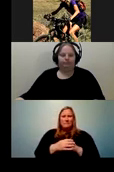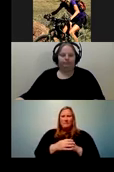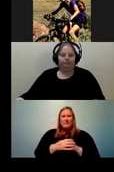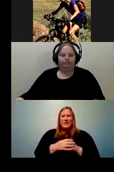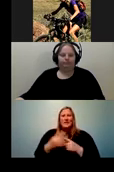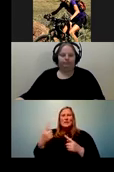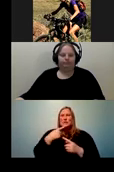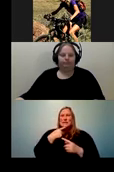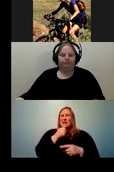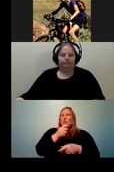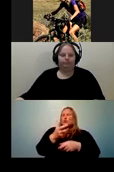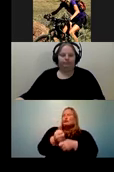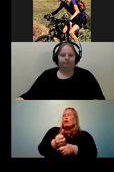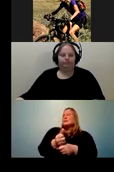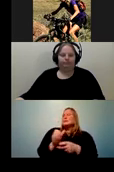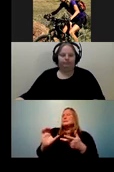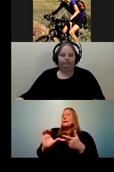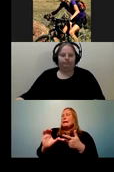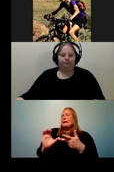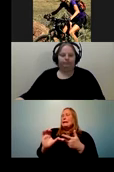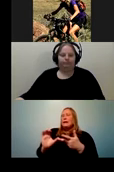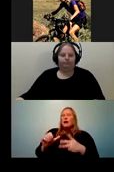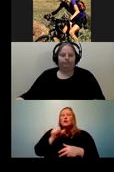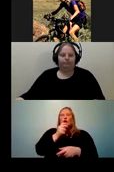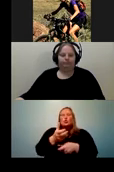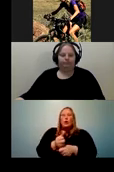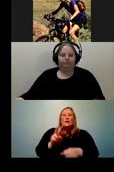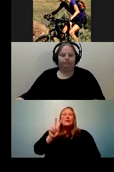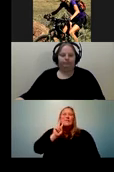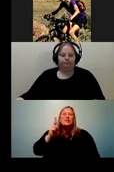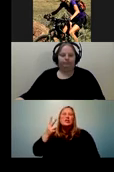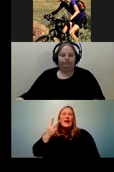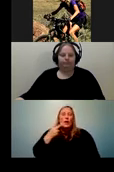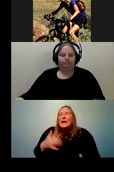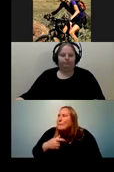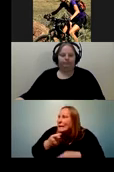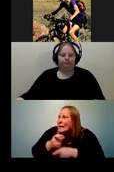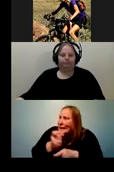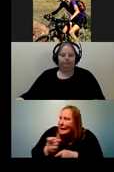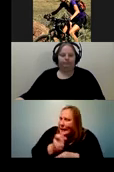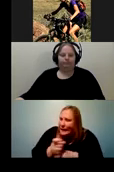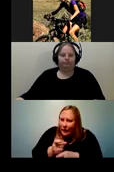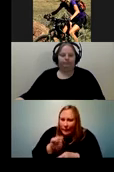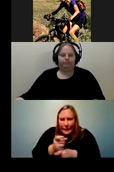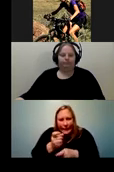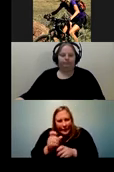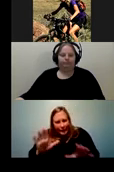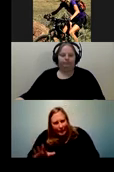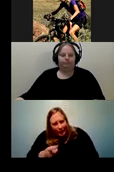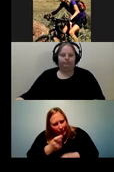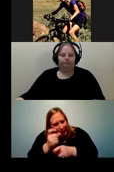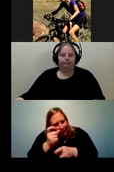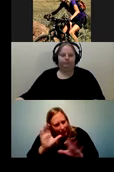C. Never trust a vegetarian. Just kidding. Hey. Just only joking.